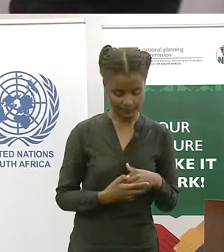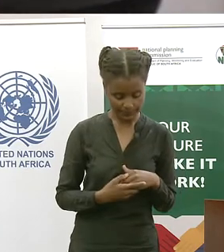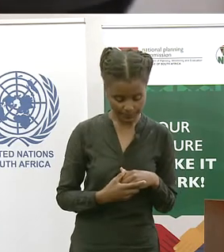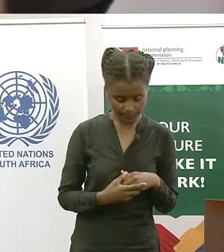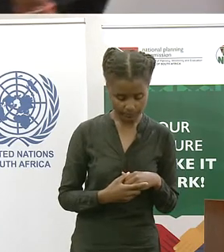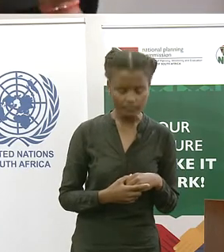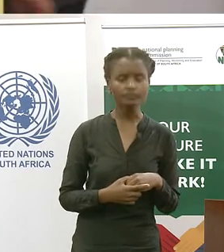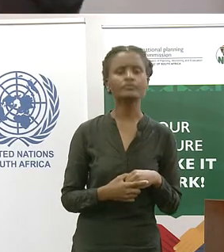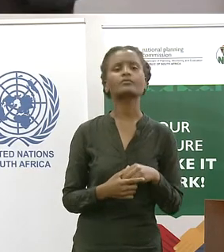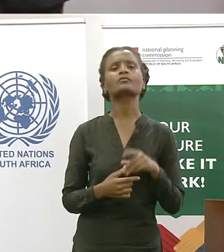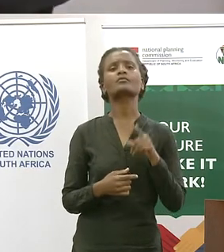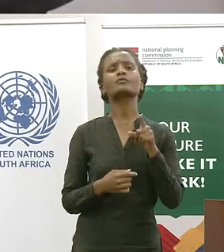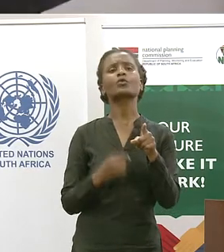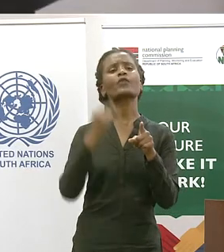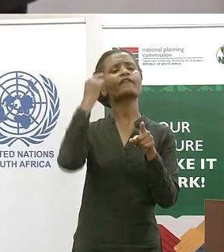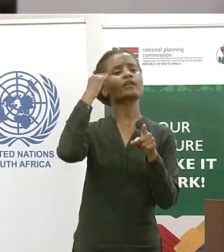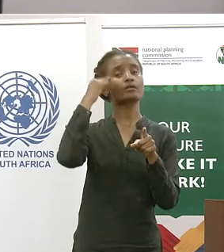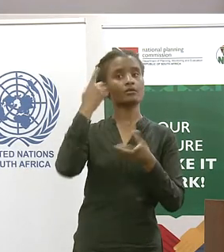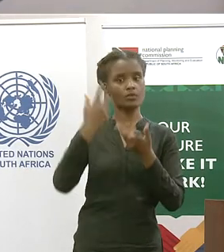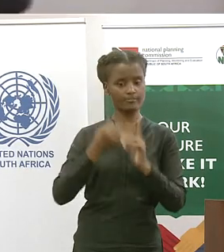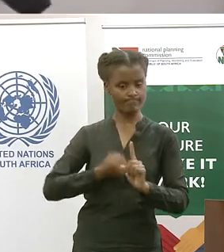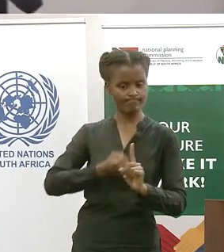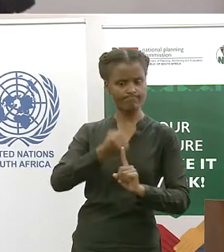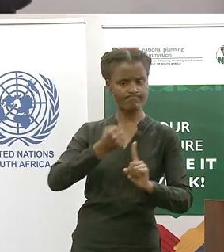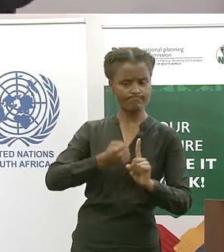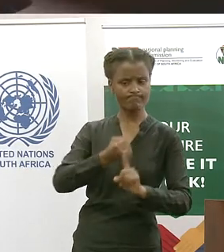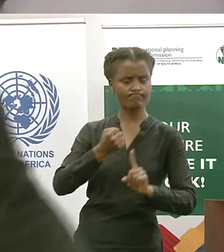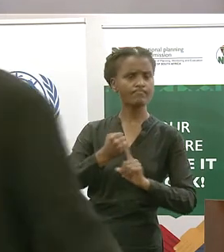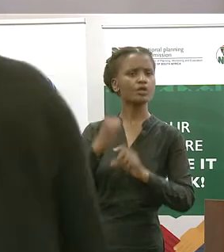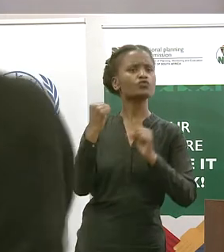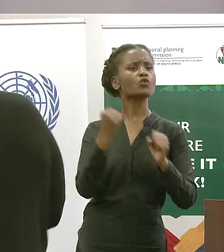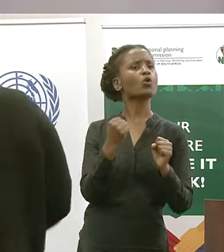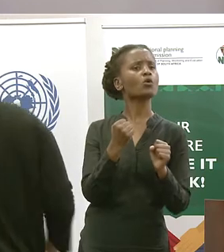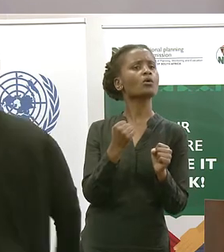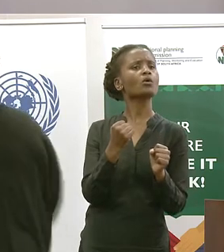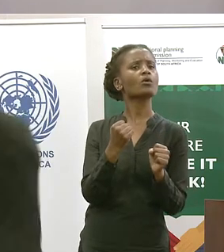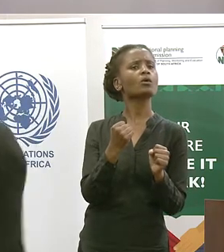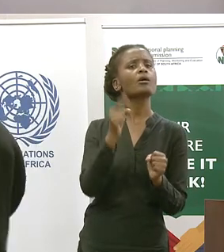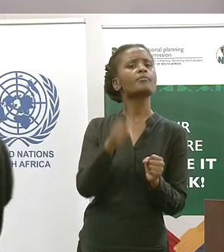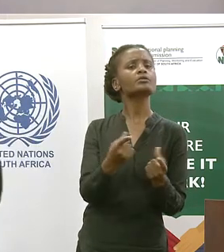yini oyicabanga ukuthi ingenziwa? Because we have got